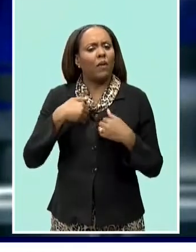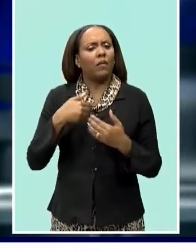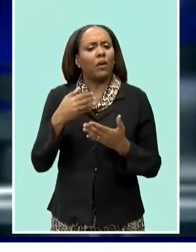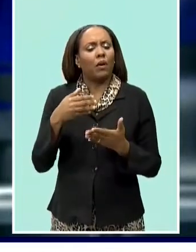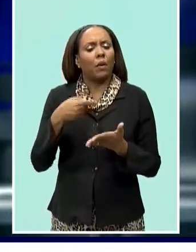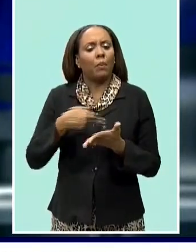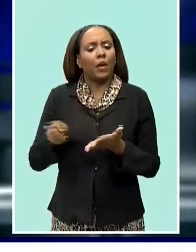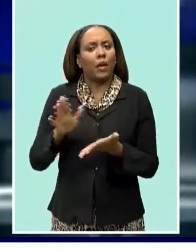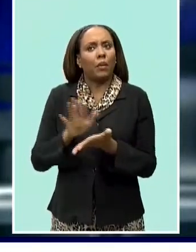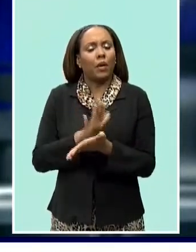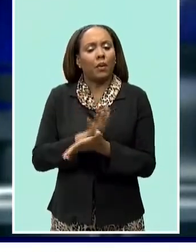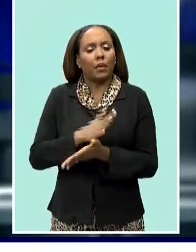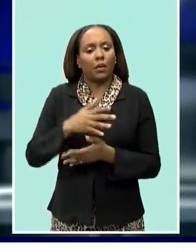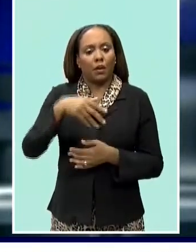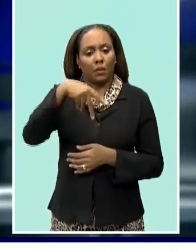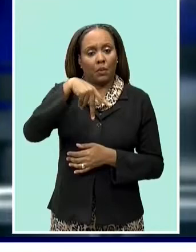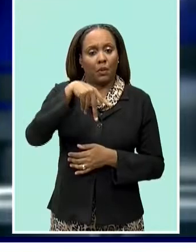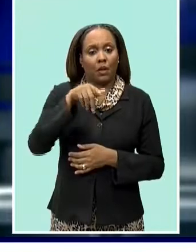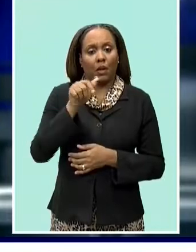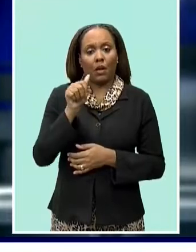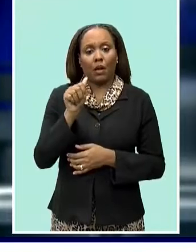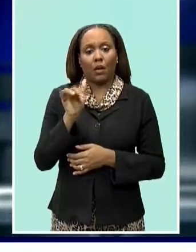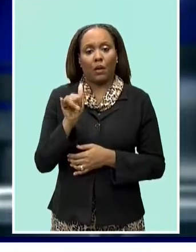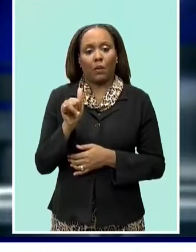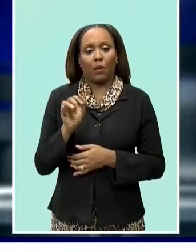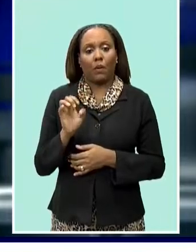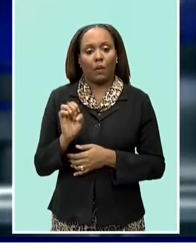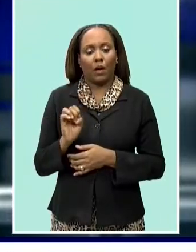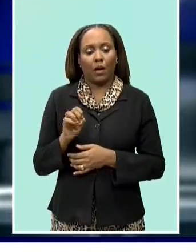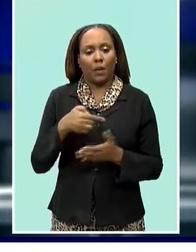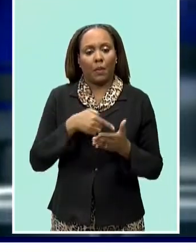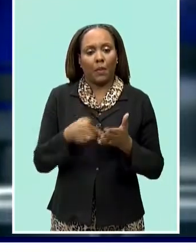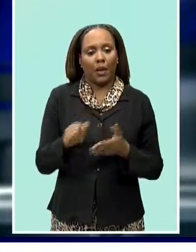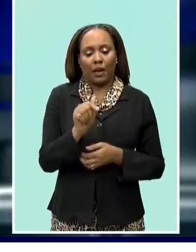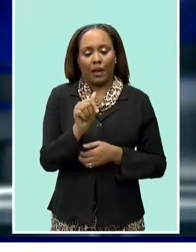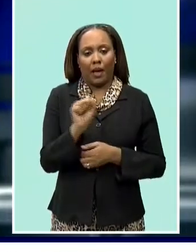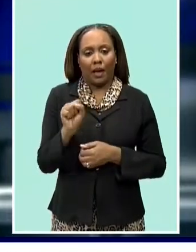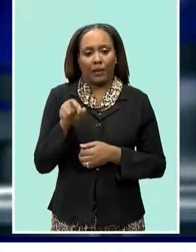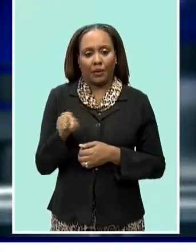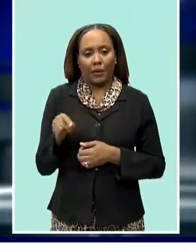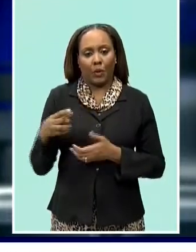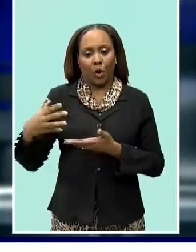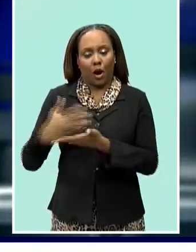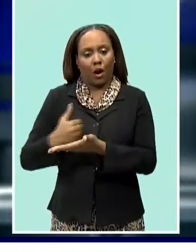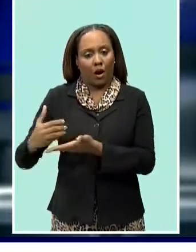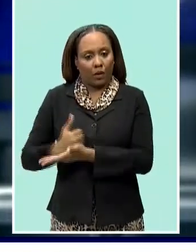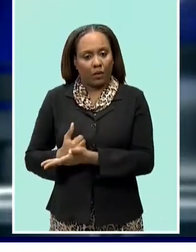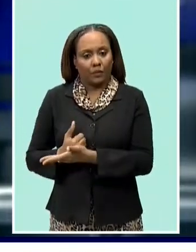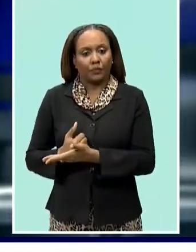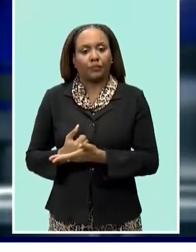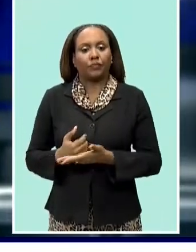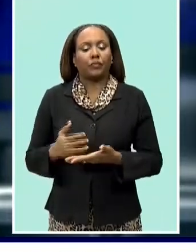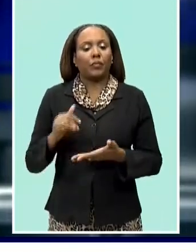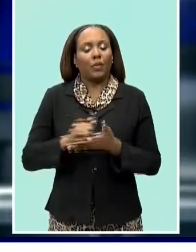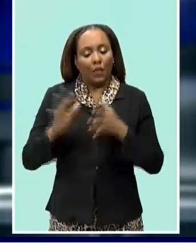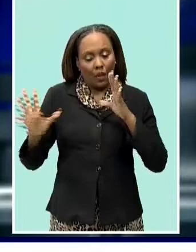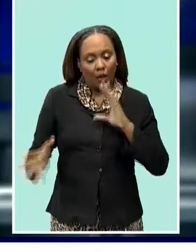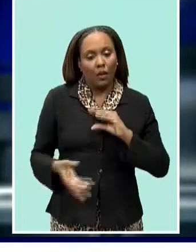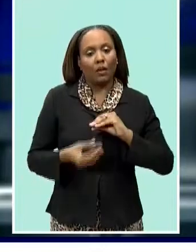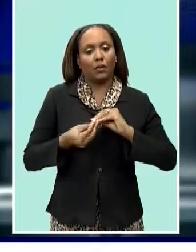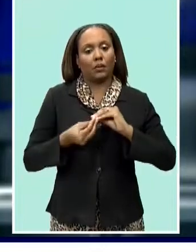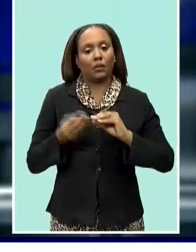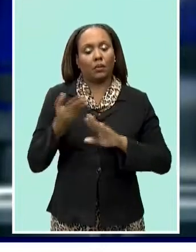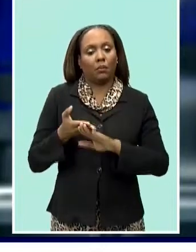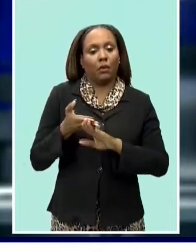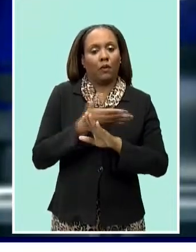says PAYE, which also means pay as you earn, and it is based on your gross or total salary